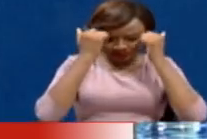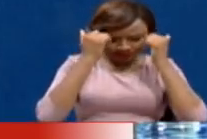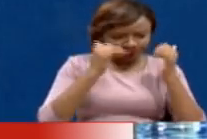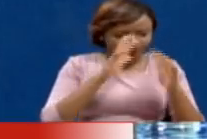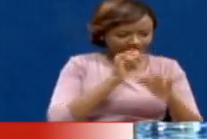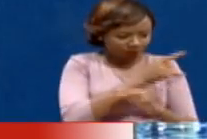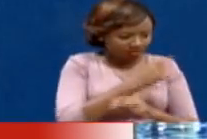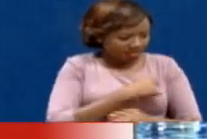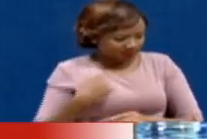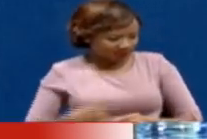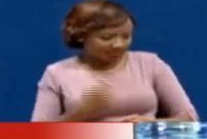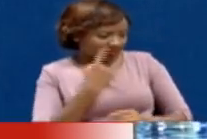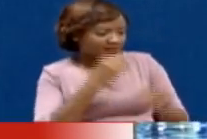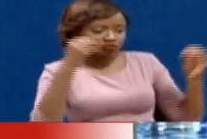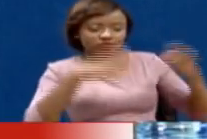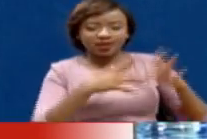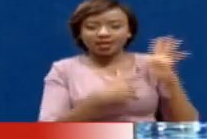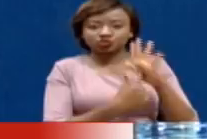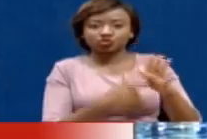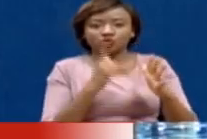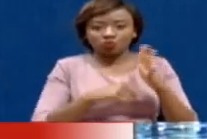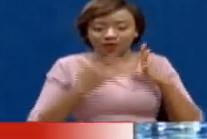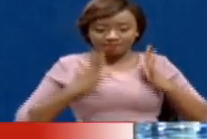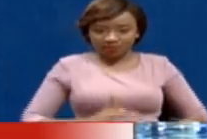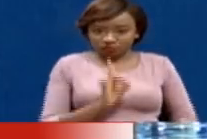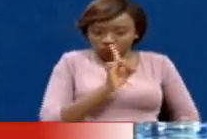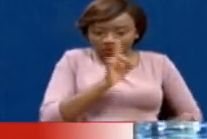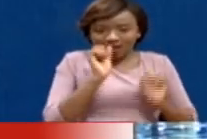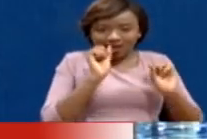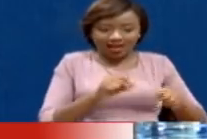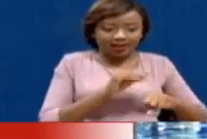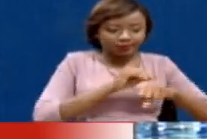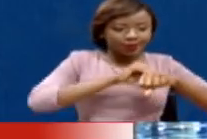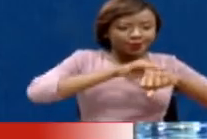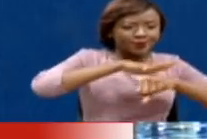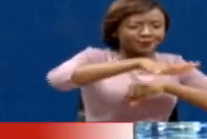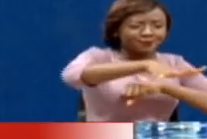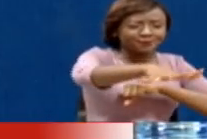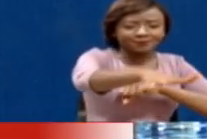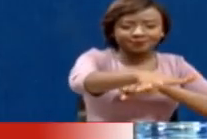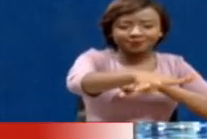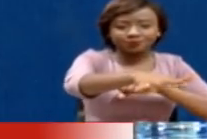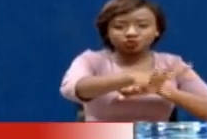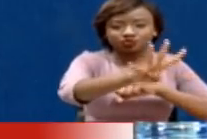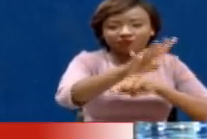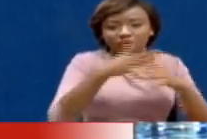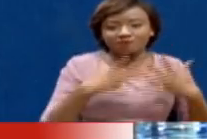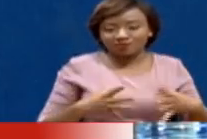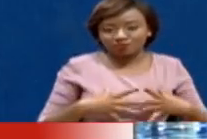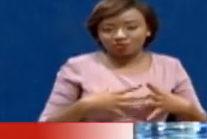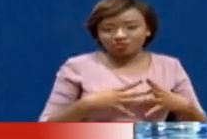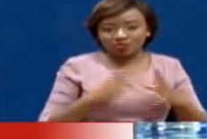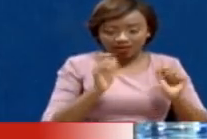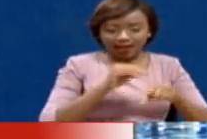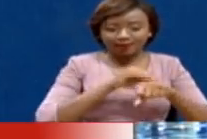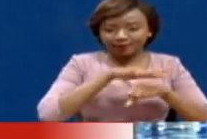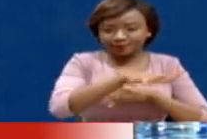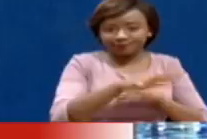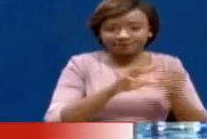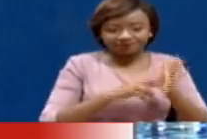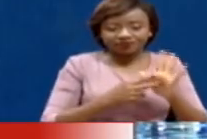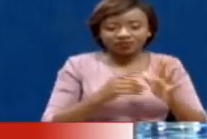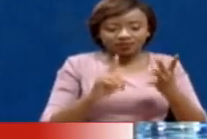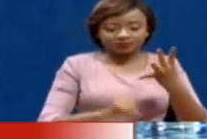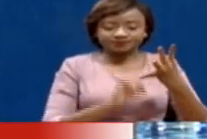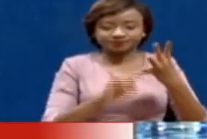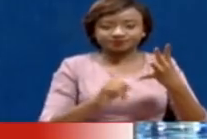China, it clearly indicates that one person is capable of transmitting the infection to four new people. And then the fourth and